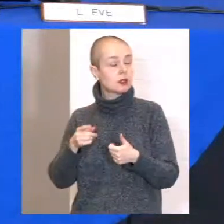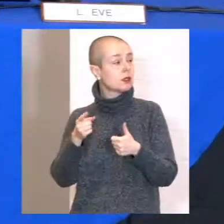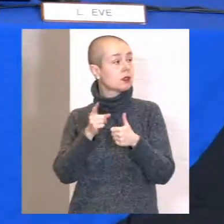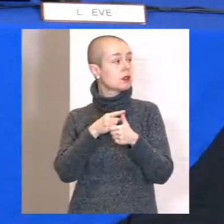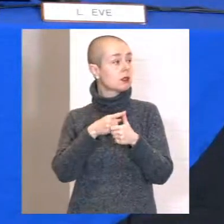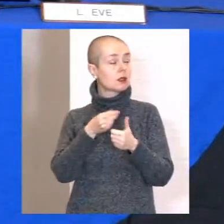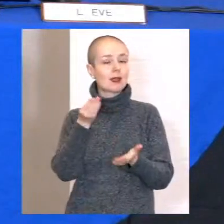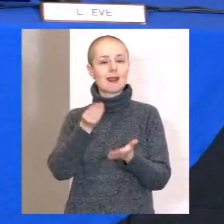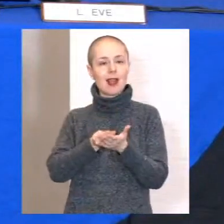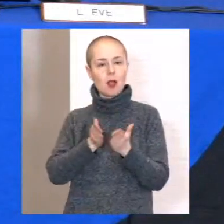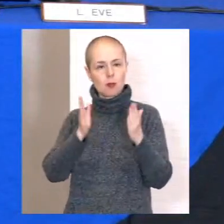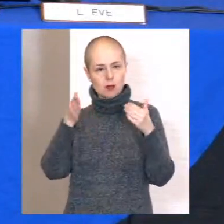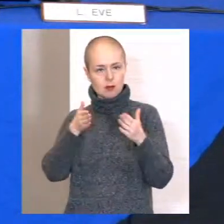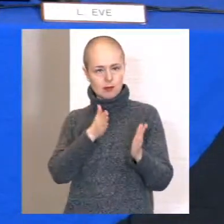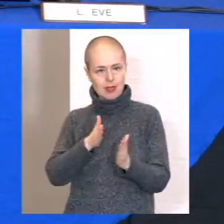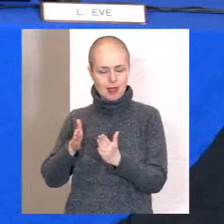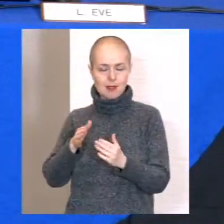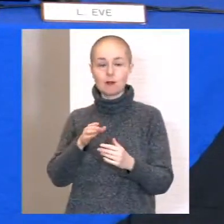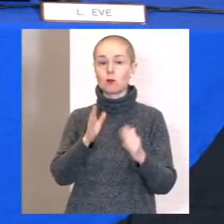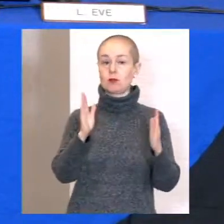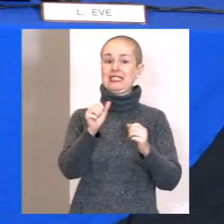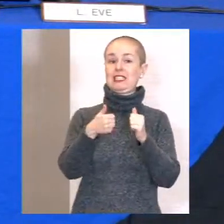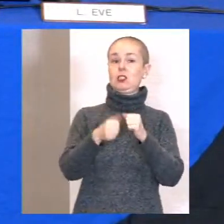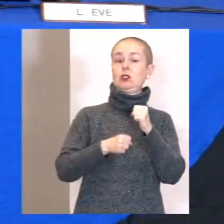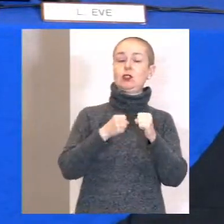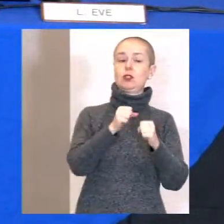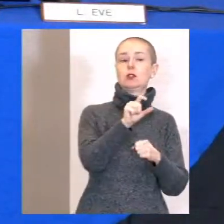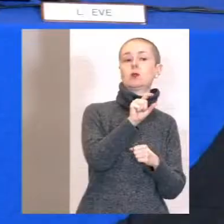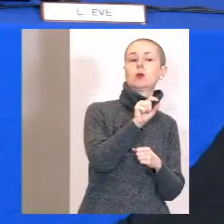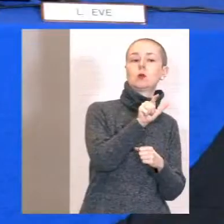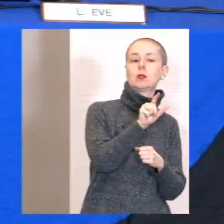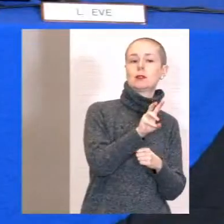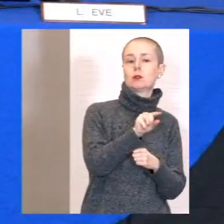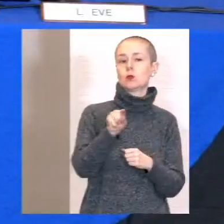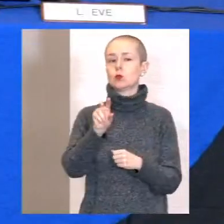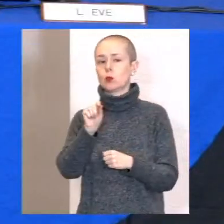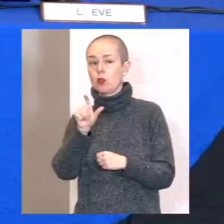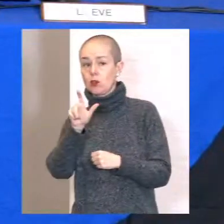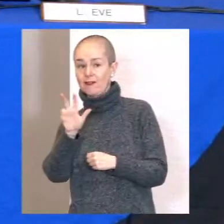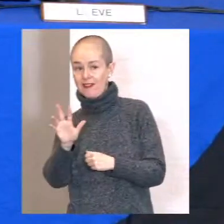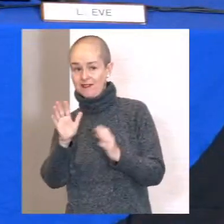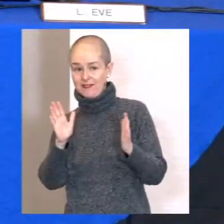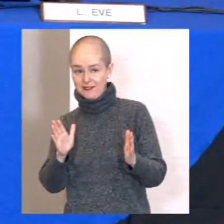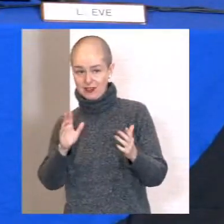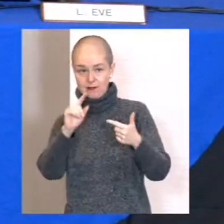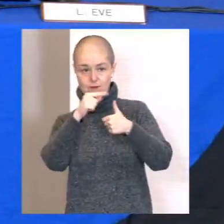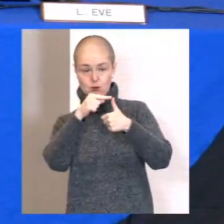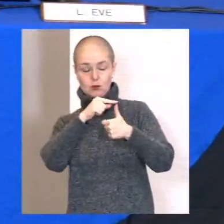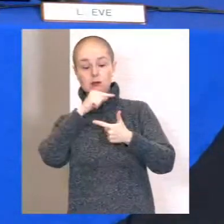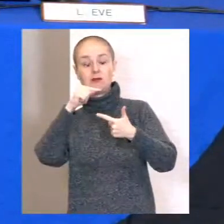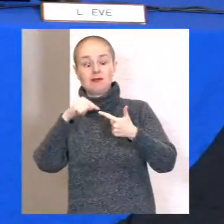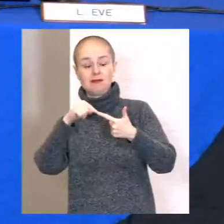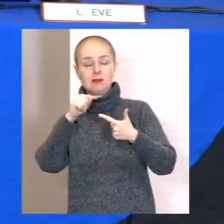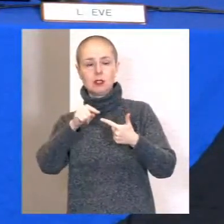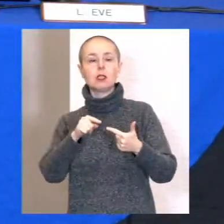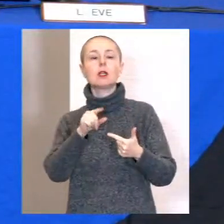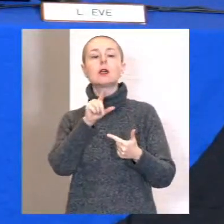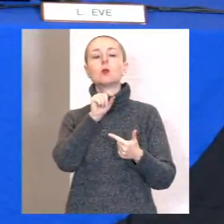for 2026 to 2035. Second, the proposed 2026